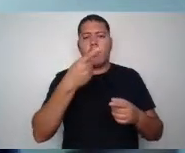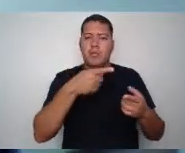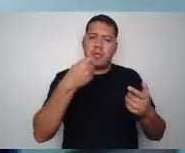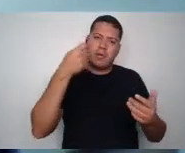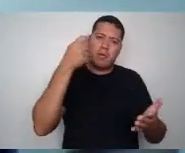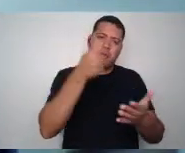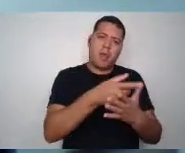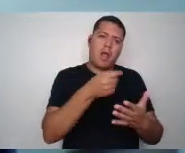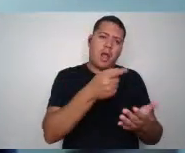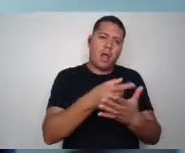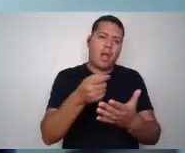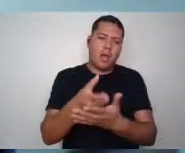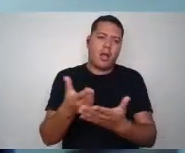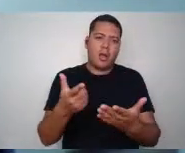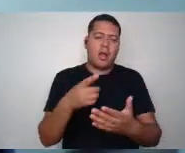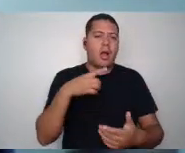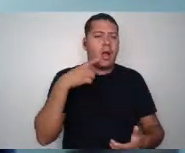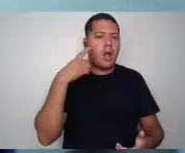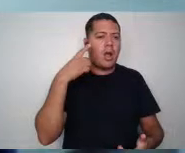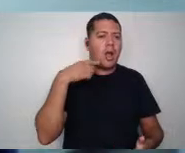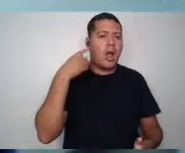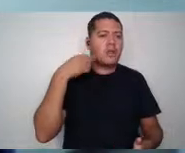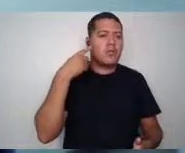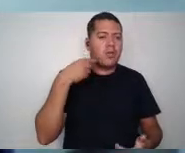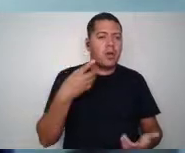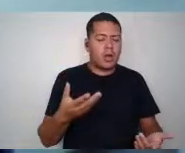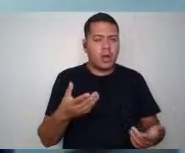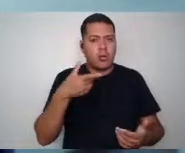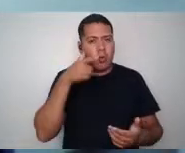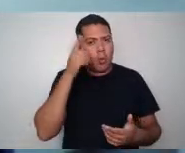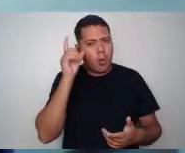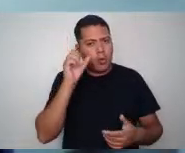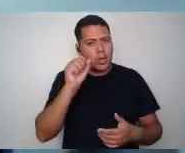where he has to take this test or pay